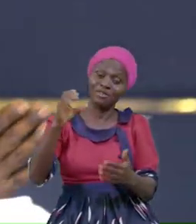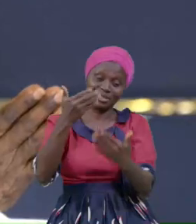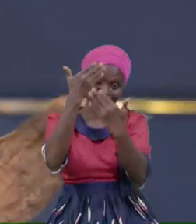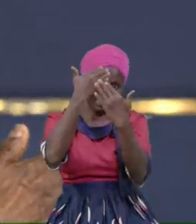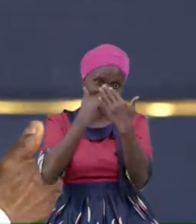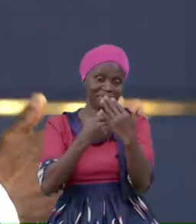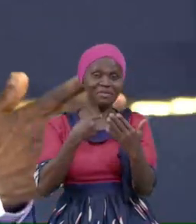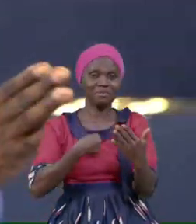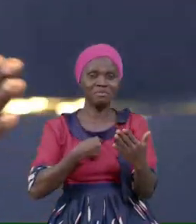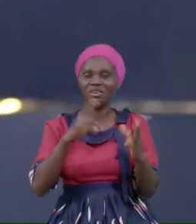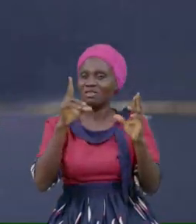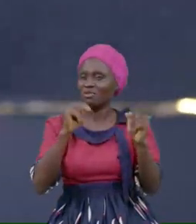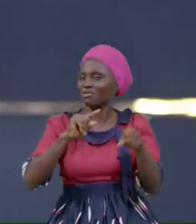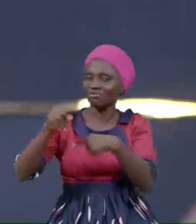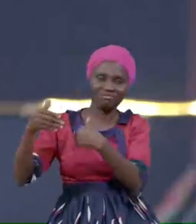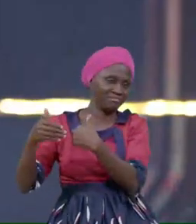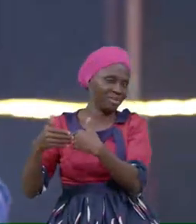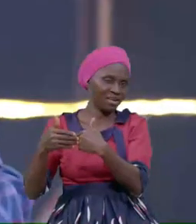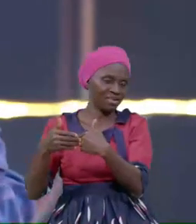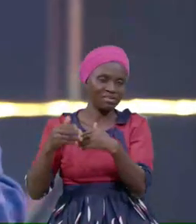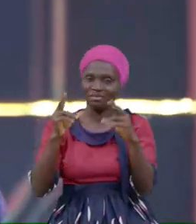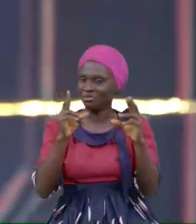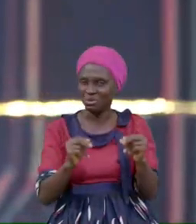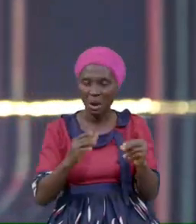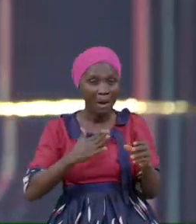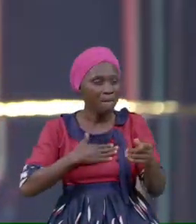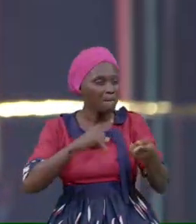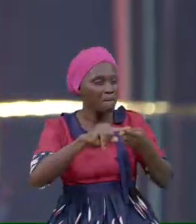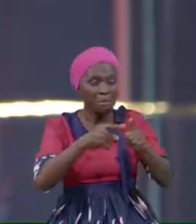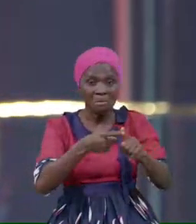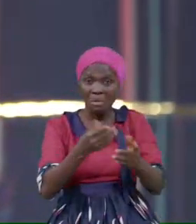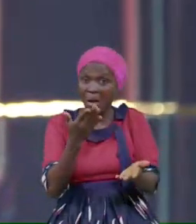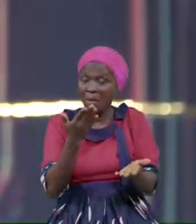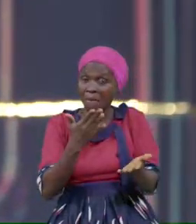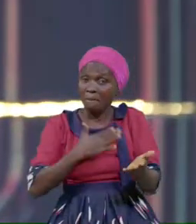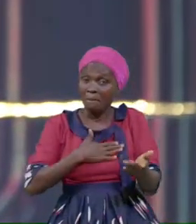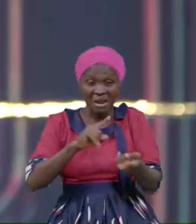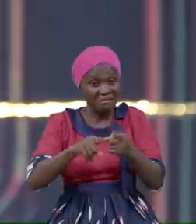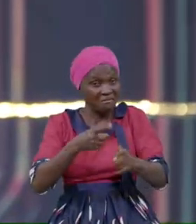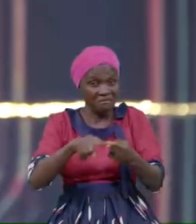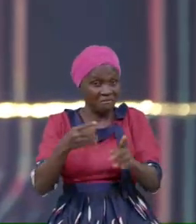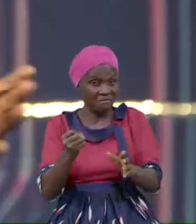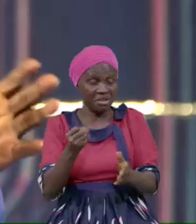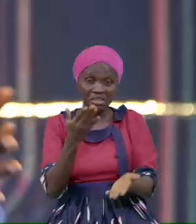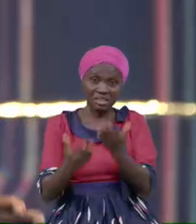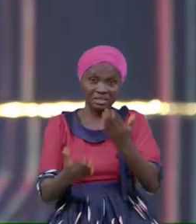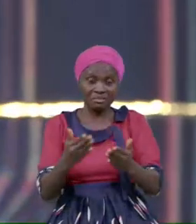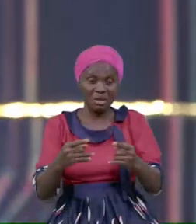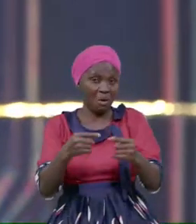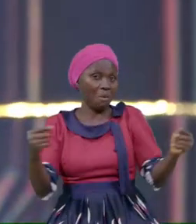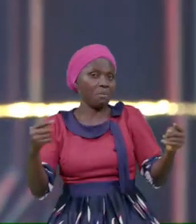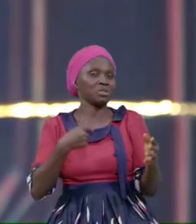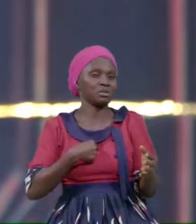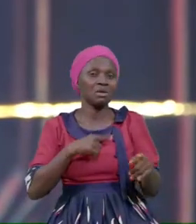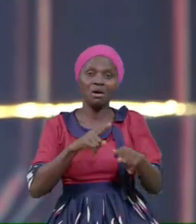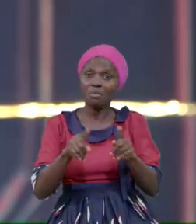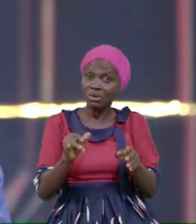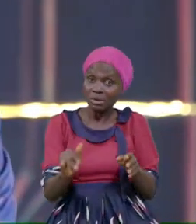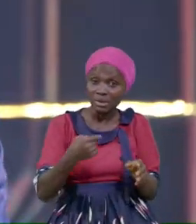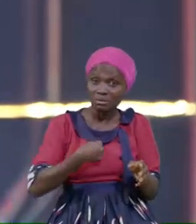back. Though my friends oppose me, still I will follow. No turning back,